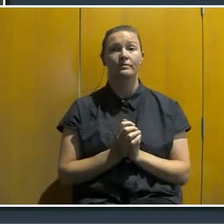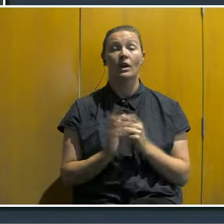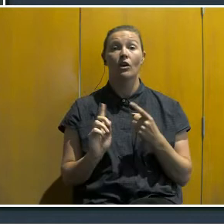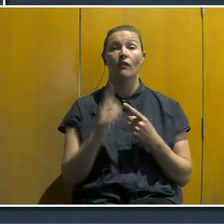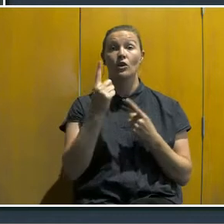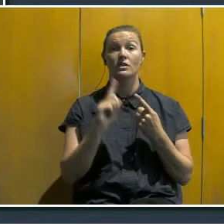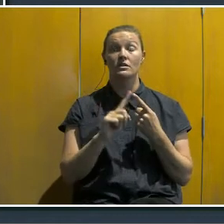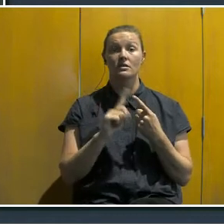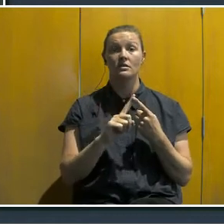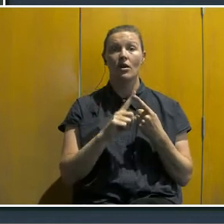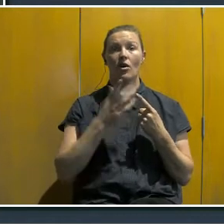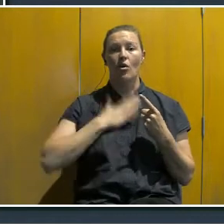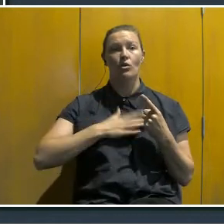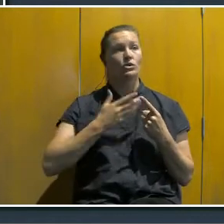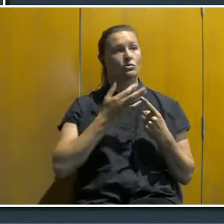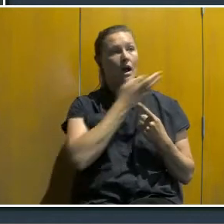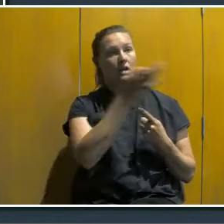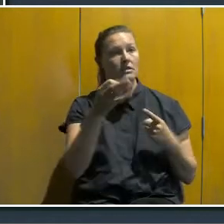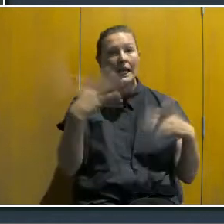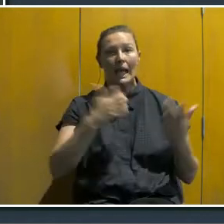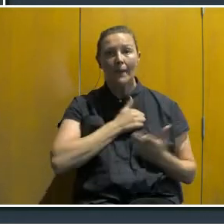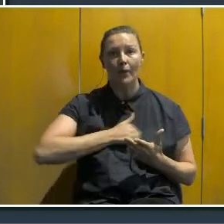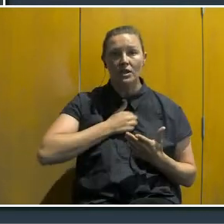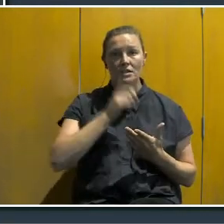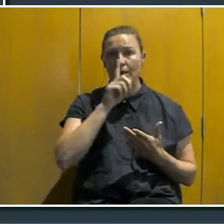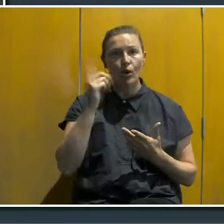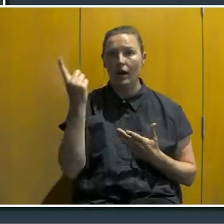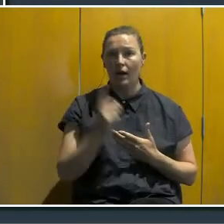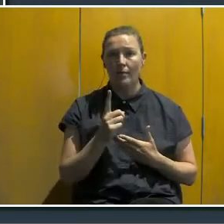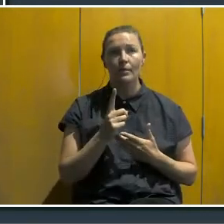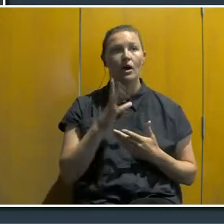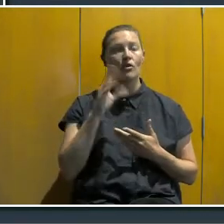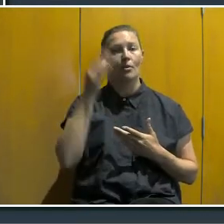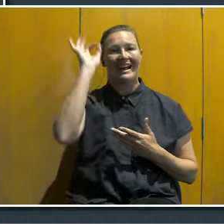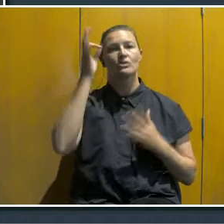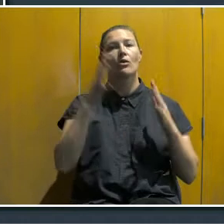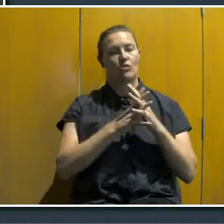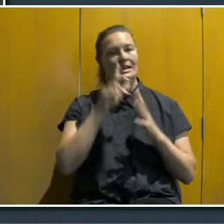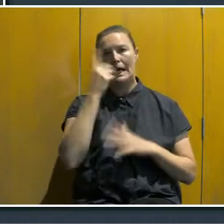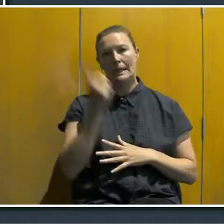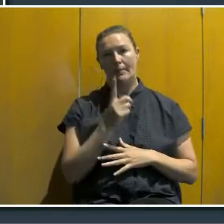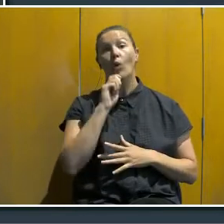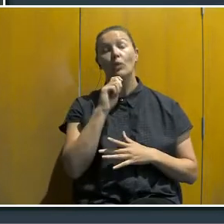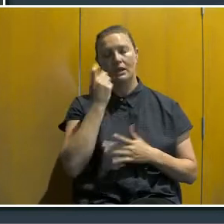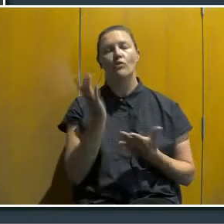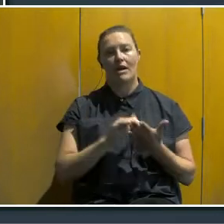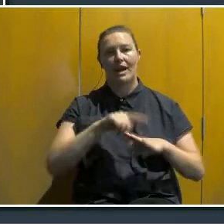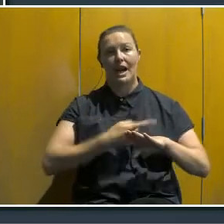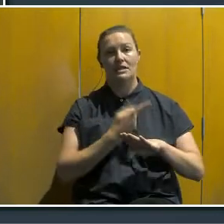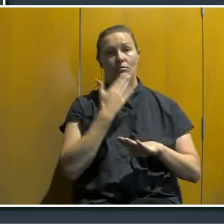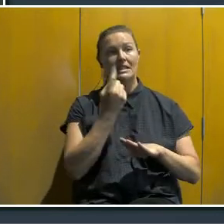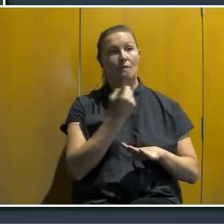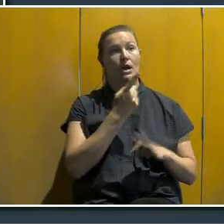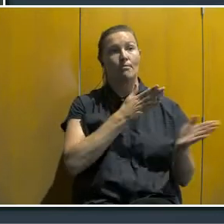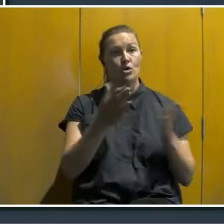of all, I will just call for apologies. We do have an apology for Councillor Wright. She's just going to be a little bit late. Can I have a mover and a seconder,